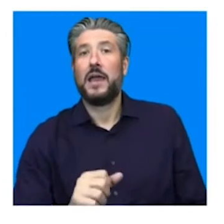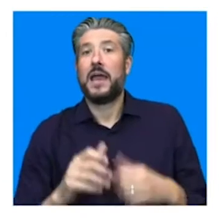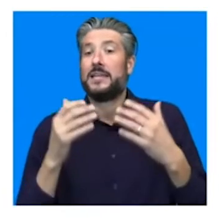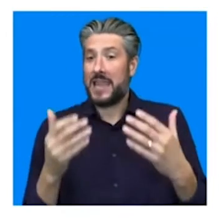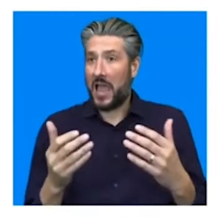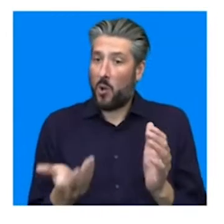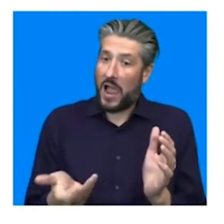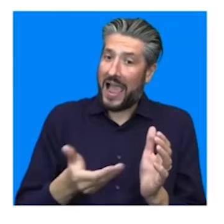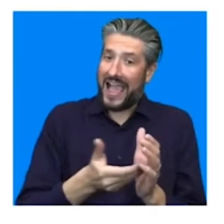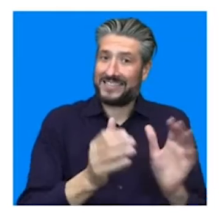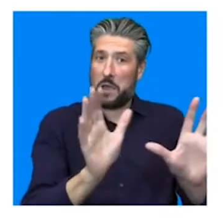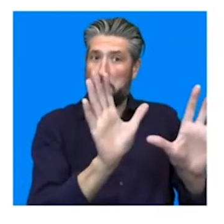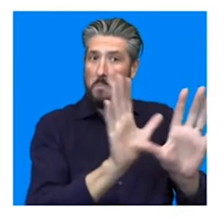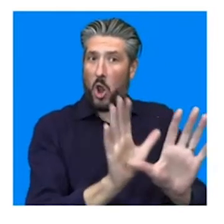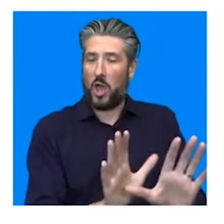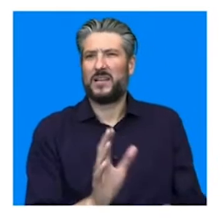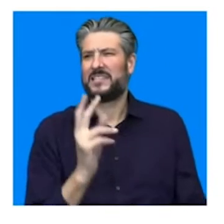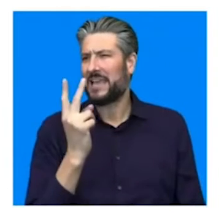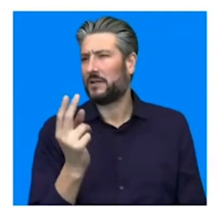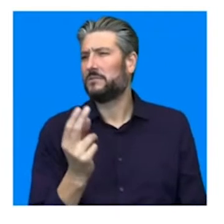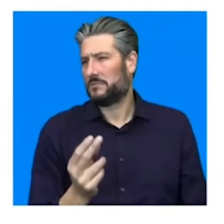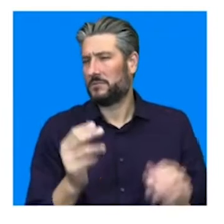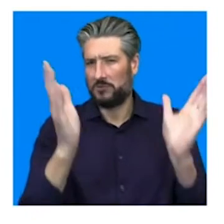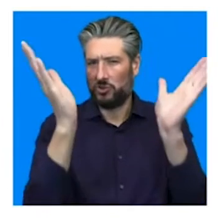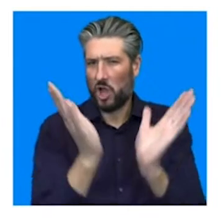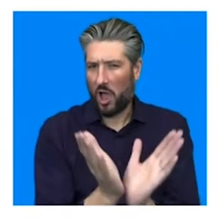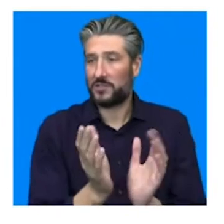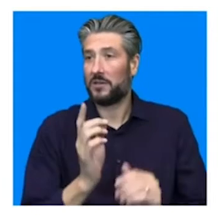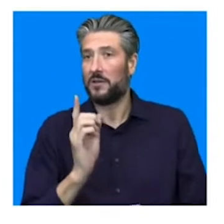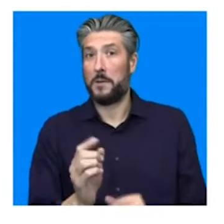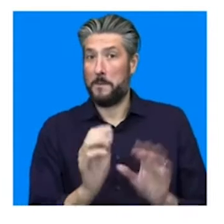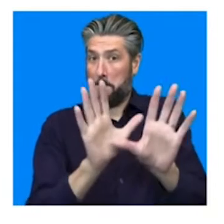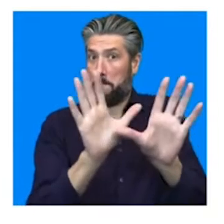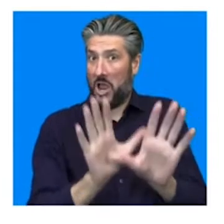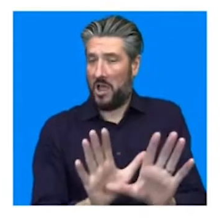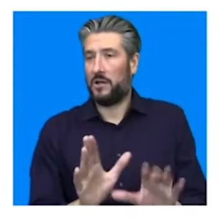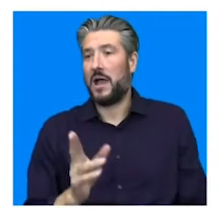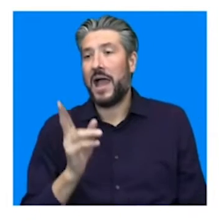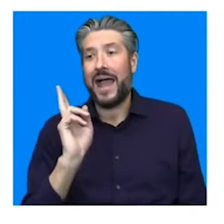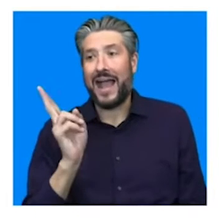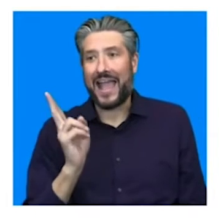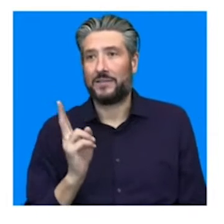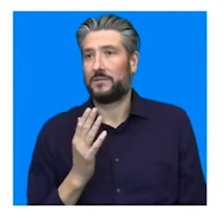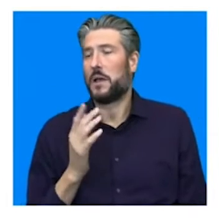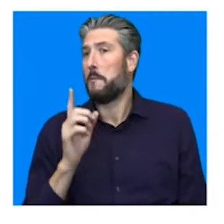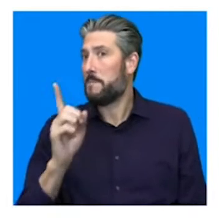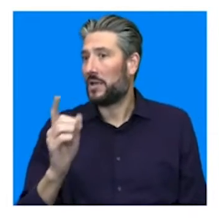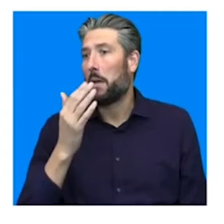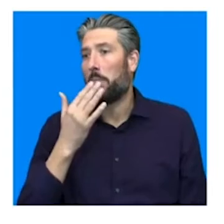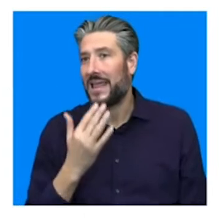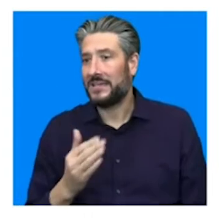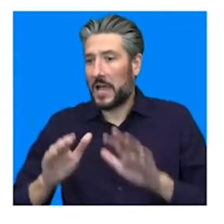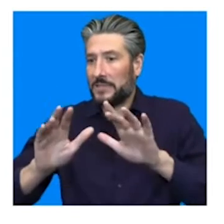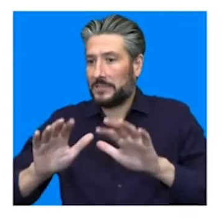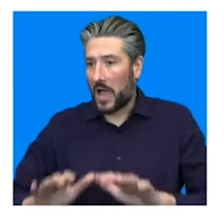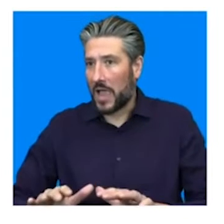letters. So same exercise again. This time though, please put an ampersand before you put the chat window. So that's